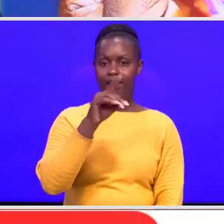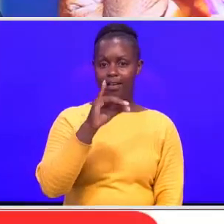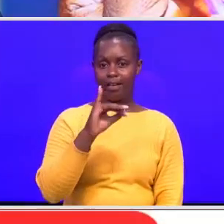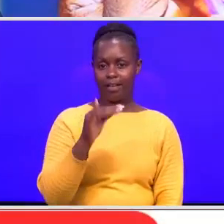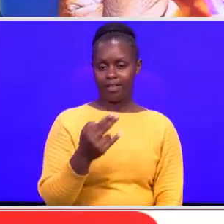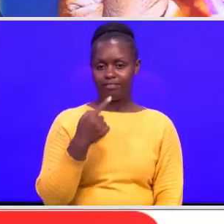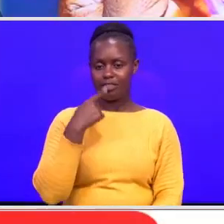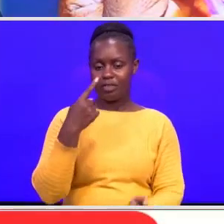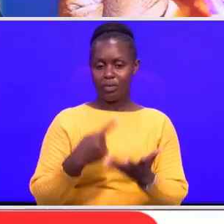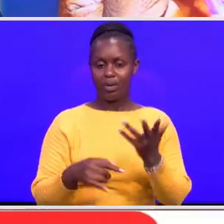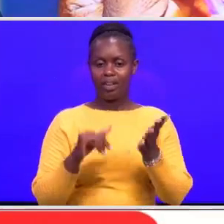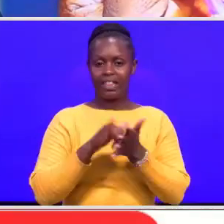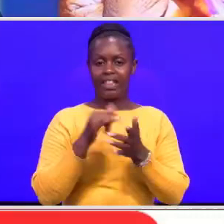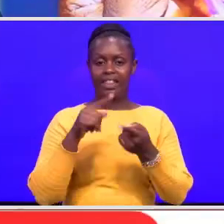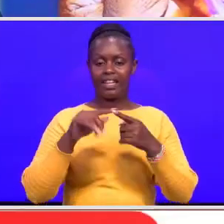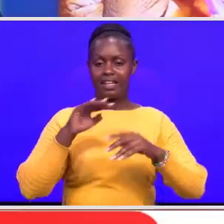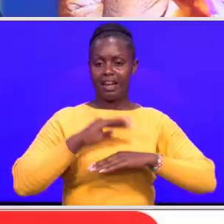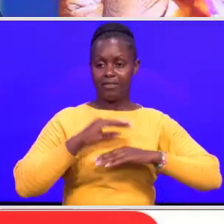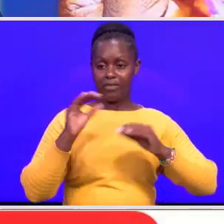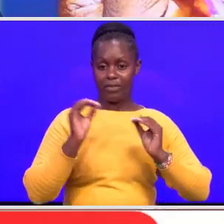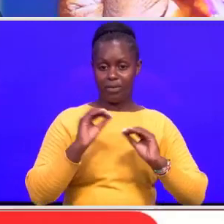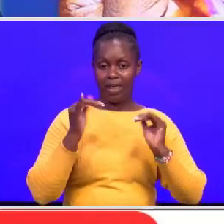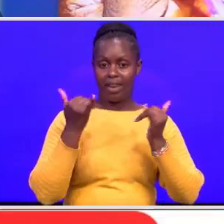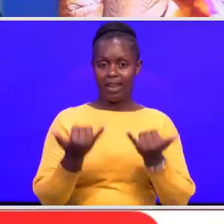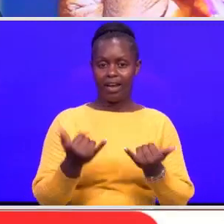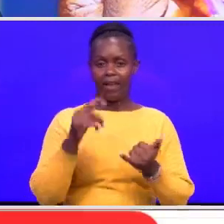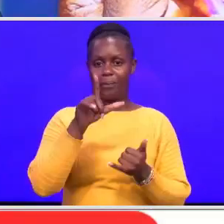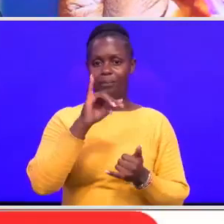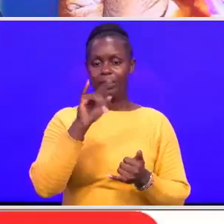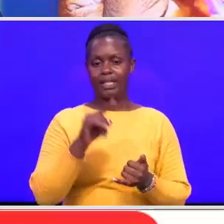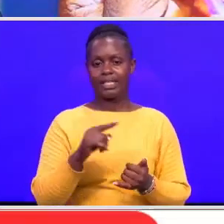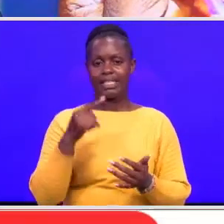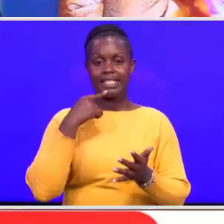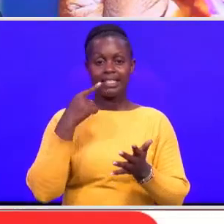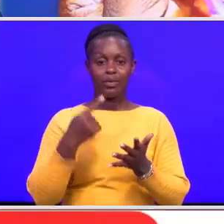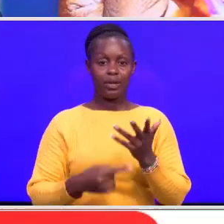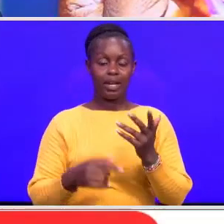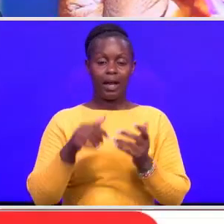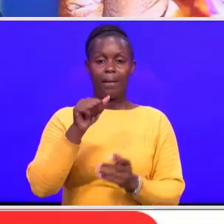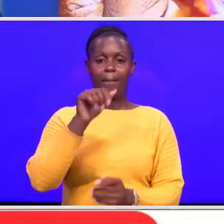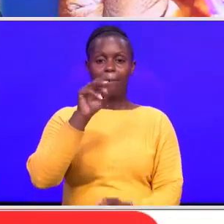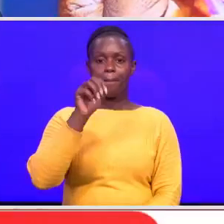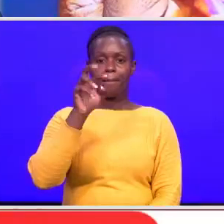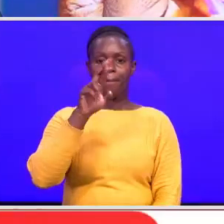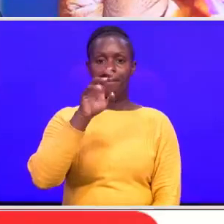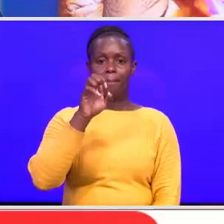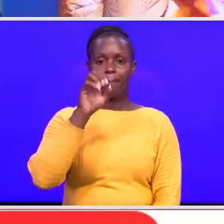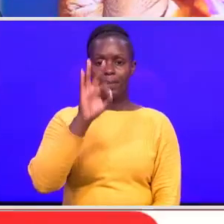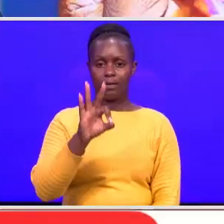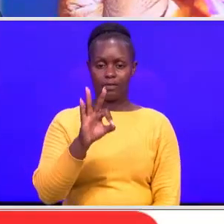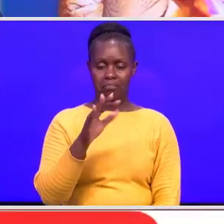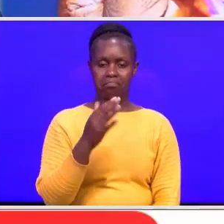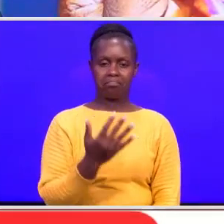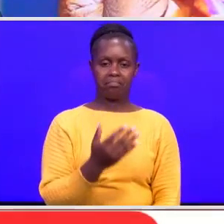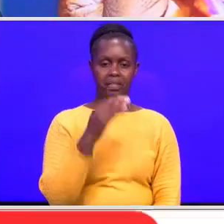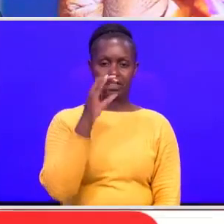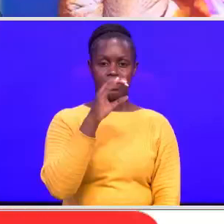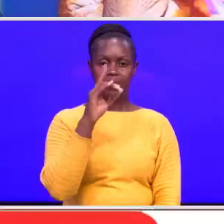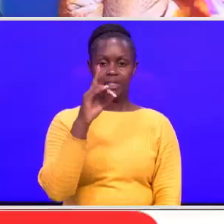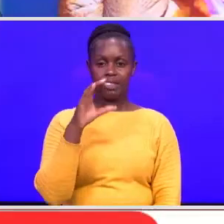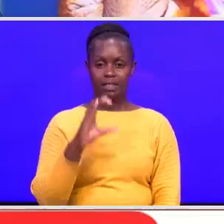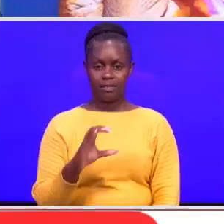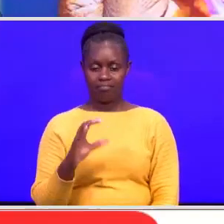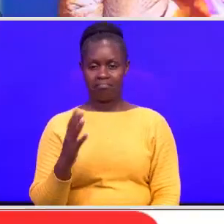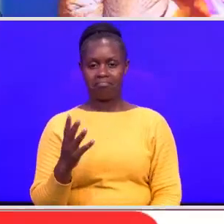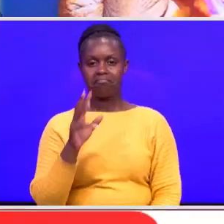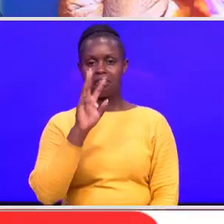stock available. And as Elizabeth Atieno now reports, AMREF, Africa CDC and the WHO have called for enhanced